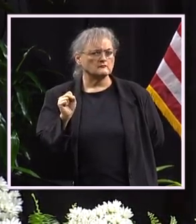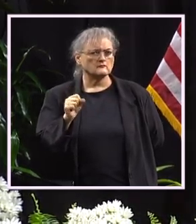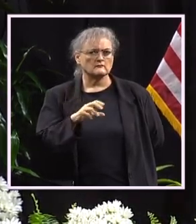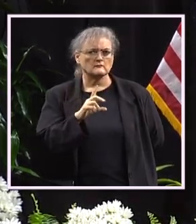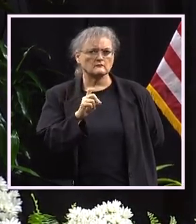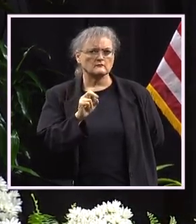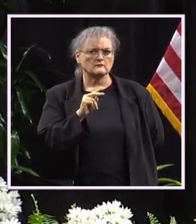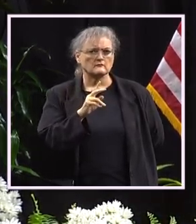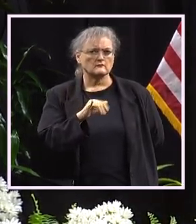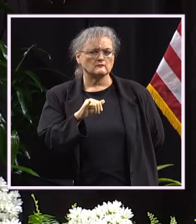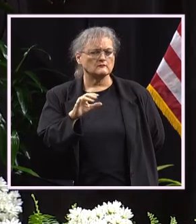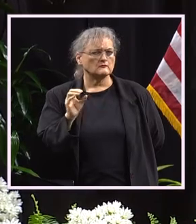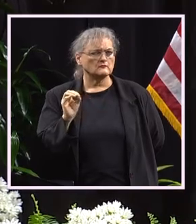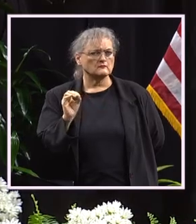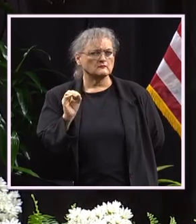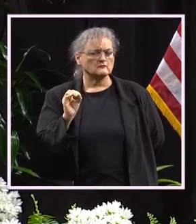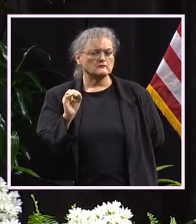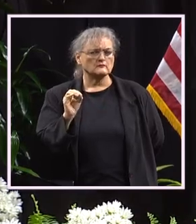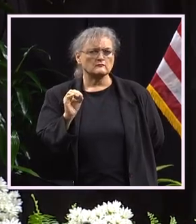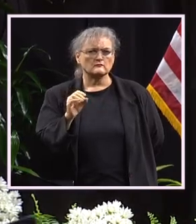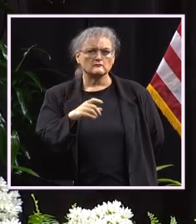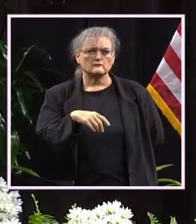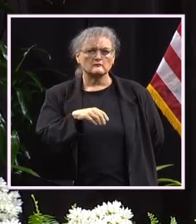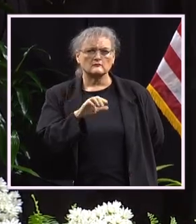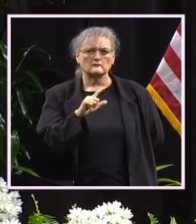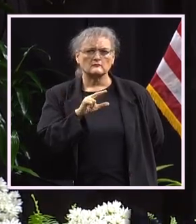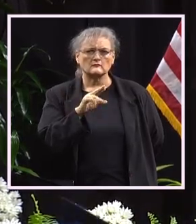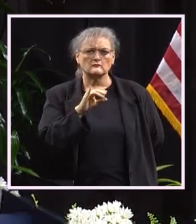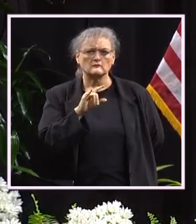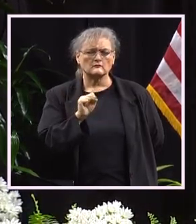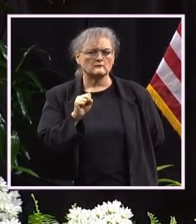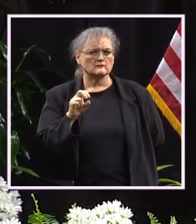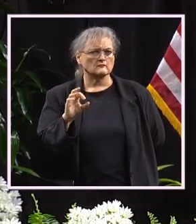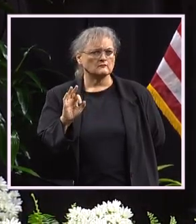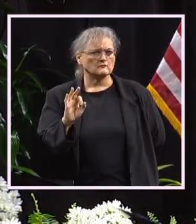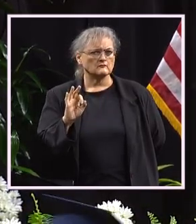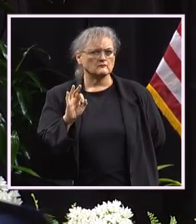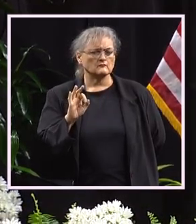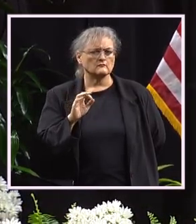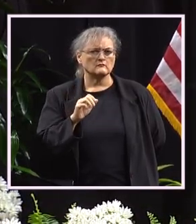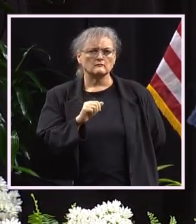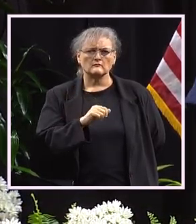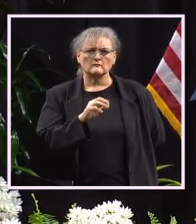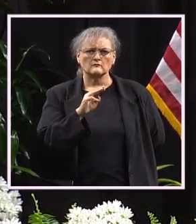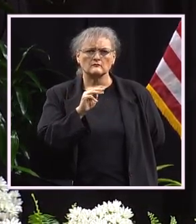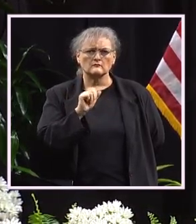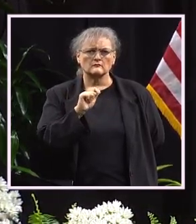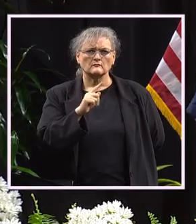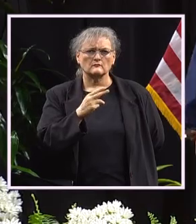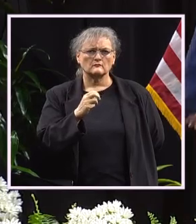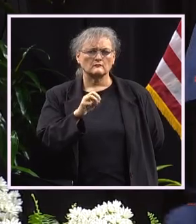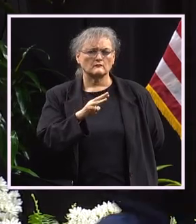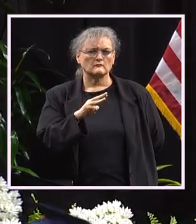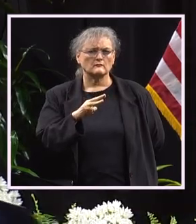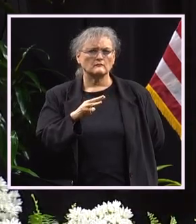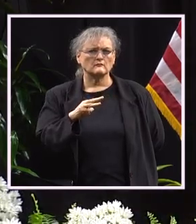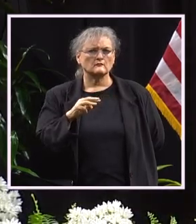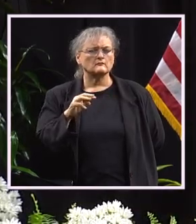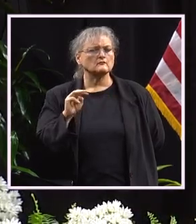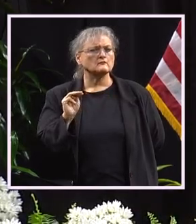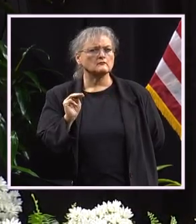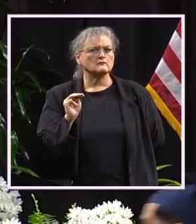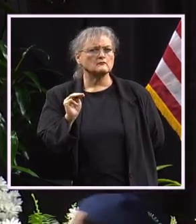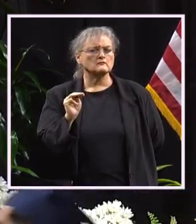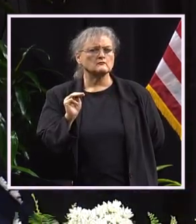Danny Olmos. Luis A. Flores. Matthew Christian Maldonado, Magna Cum